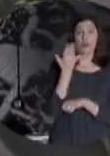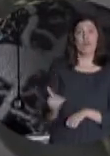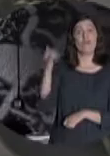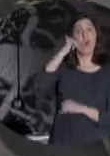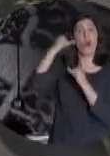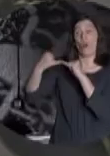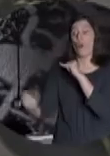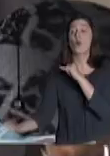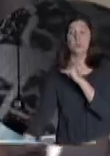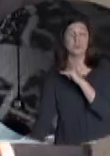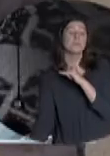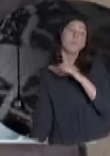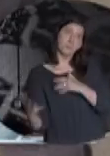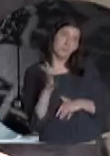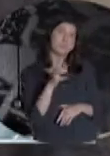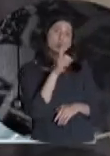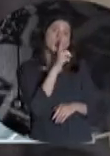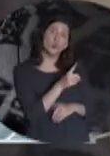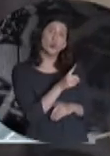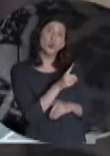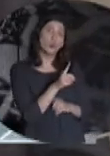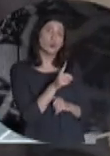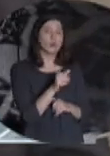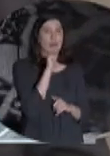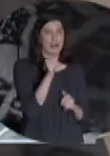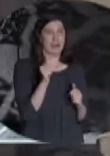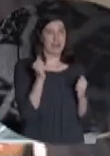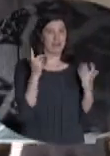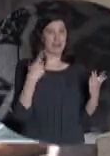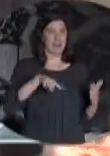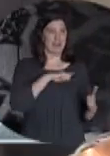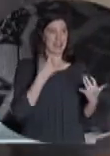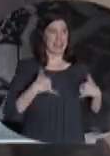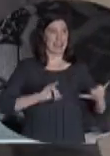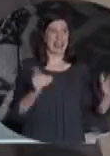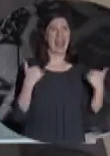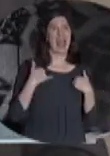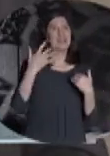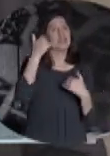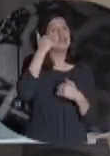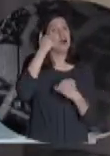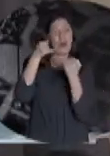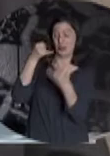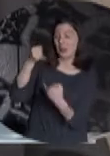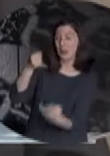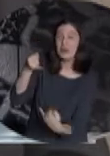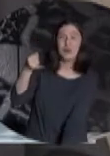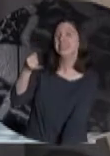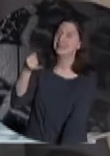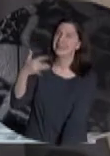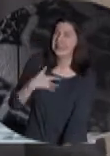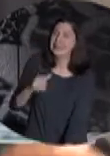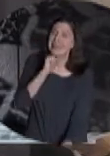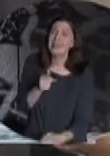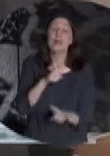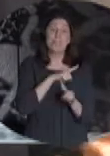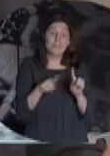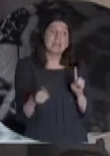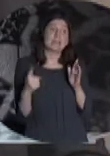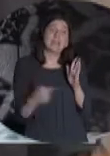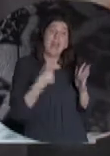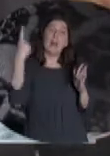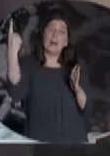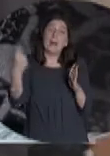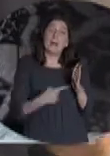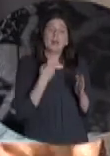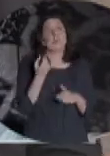landline phone. Sure, and there is some truth to that. Not many of us have landline phones anymore, but for those who do, there have been reported